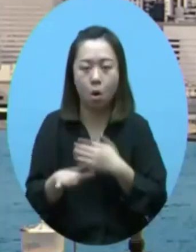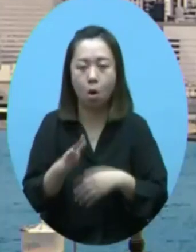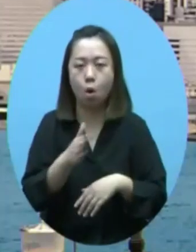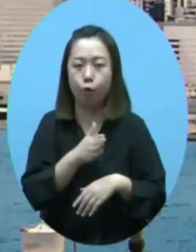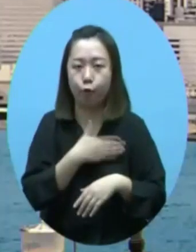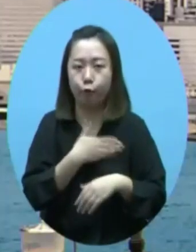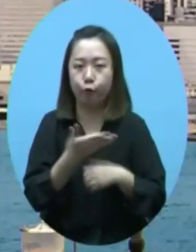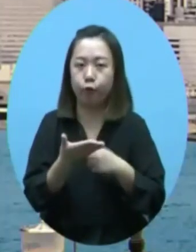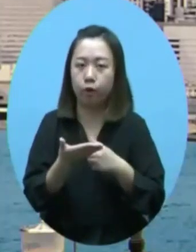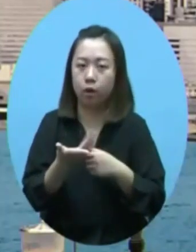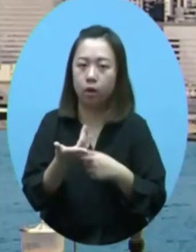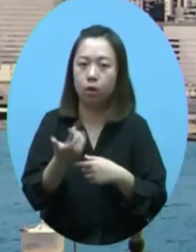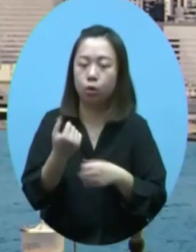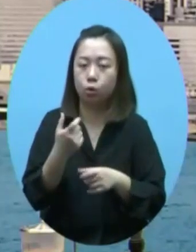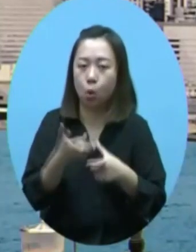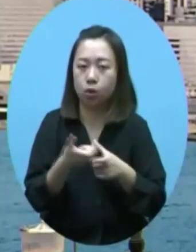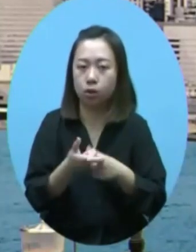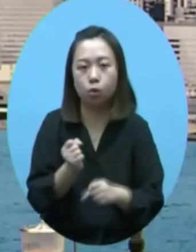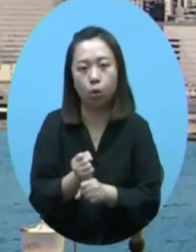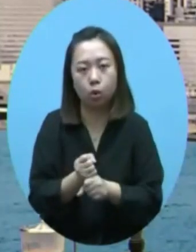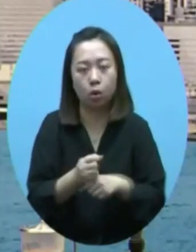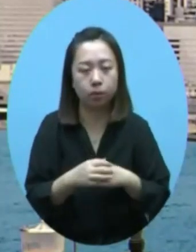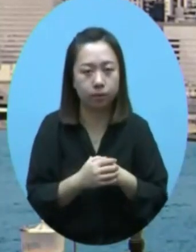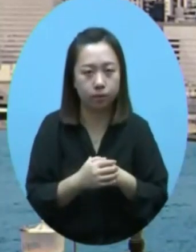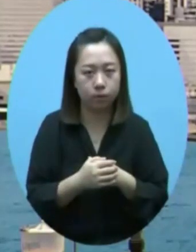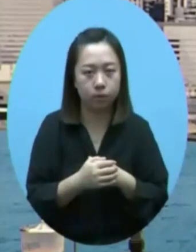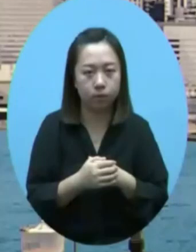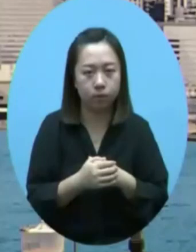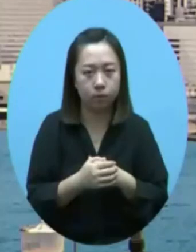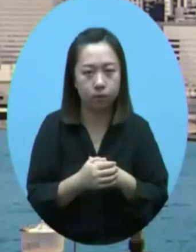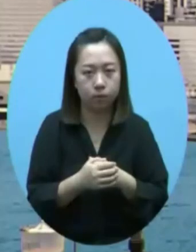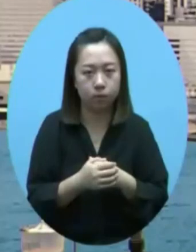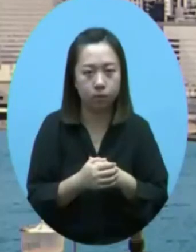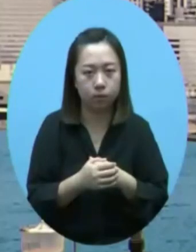Worked in a employment agency for foreign domestic helper.